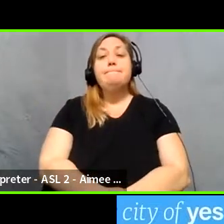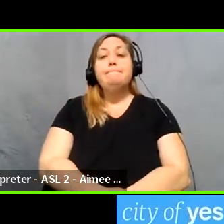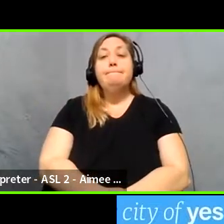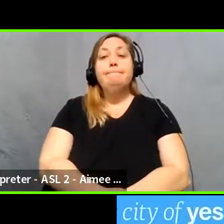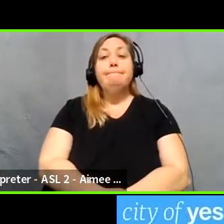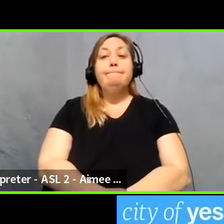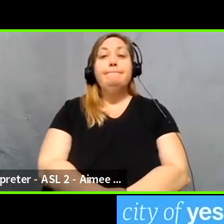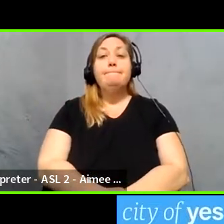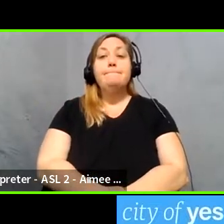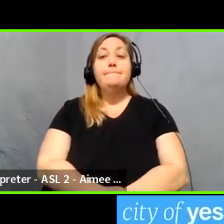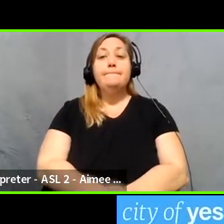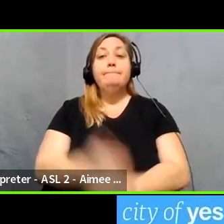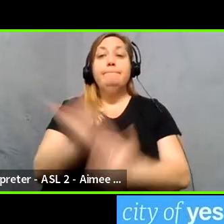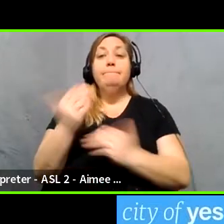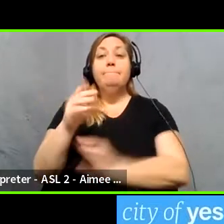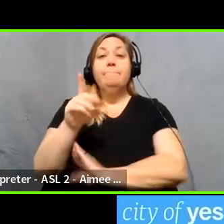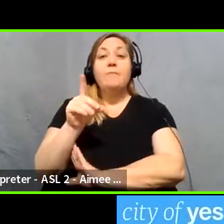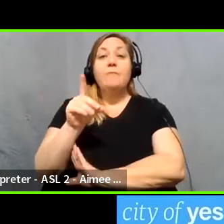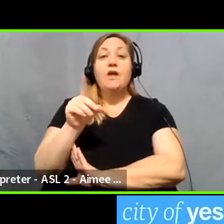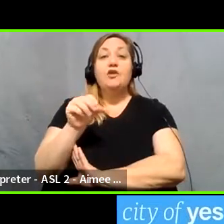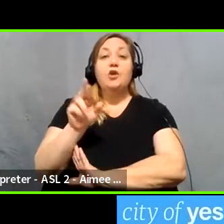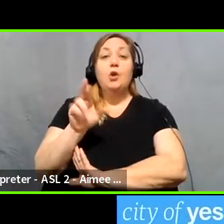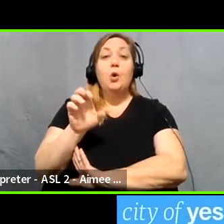Okay, if we could go to Dolores Orr.